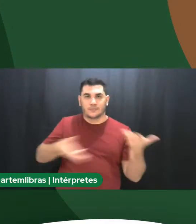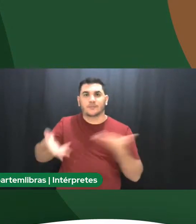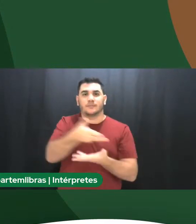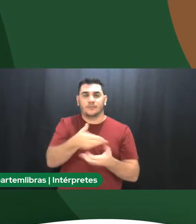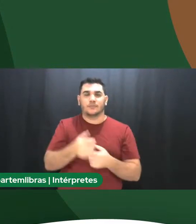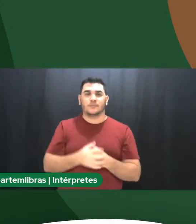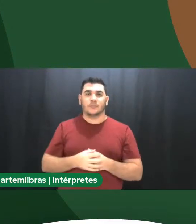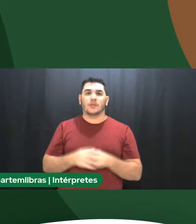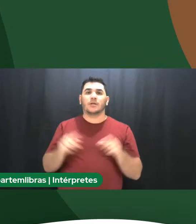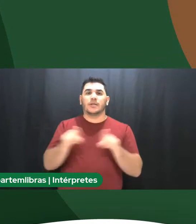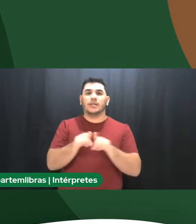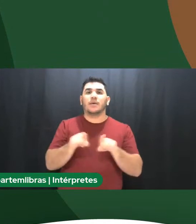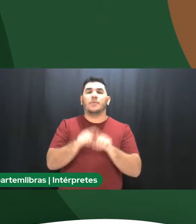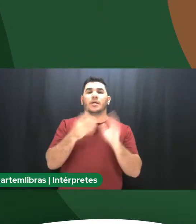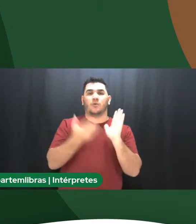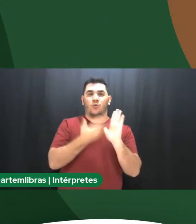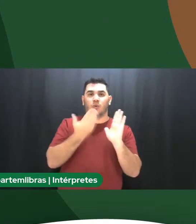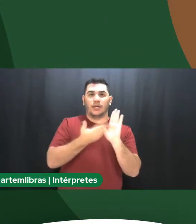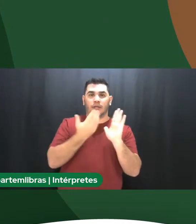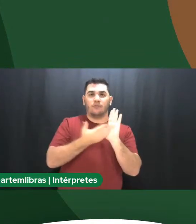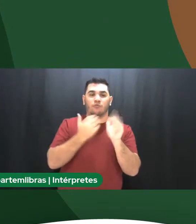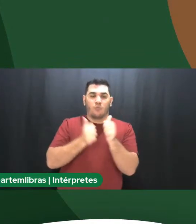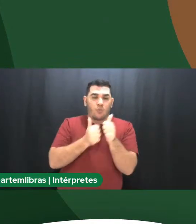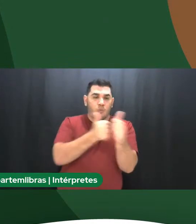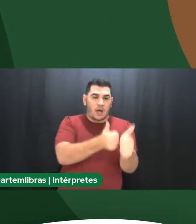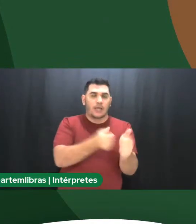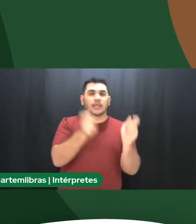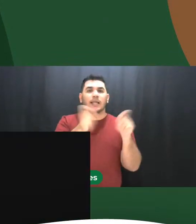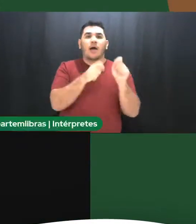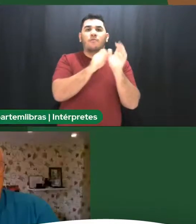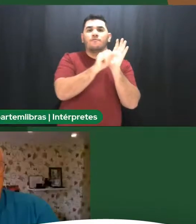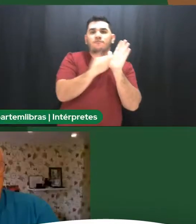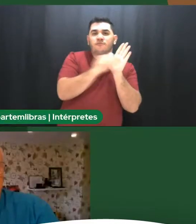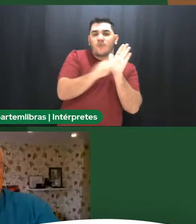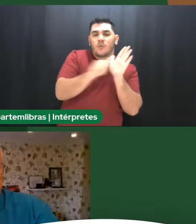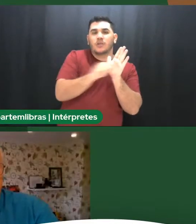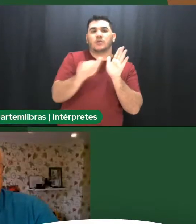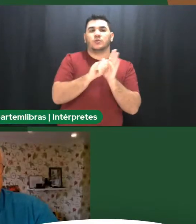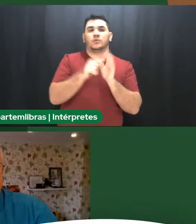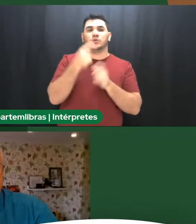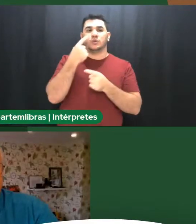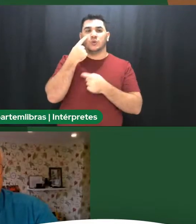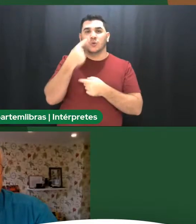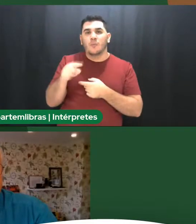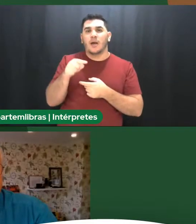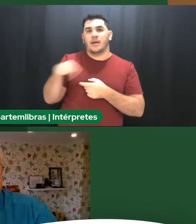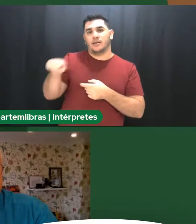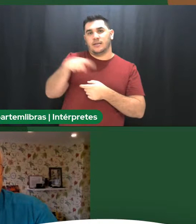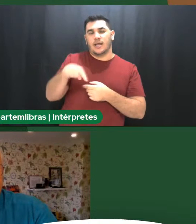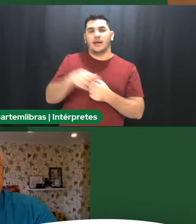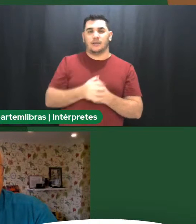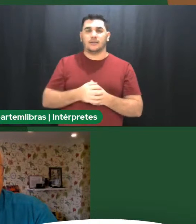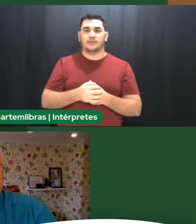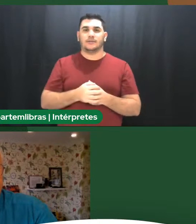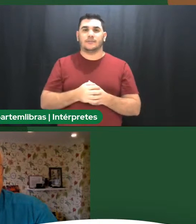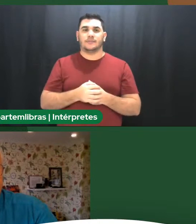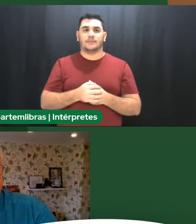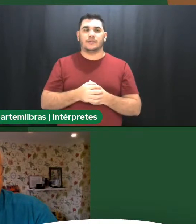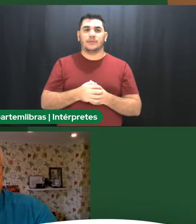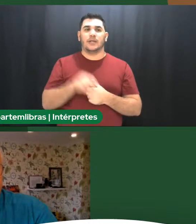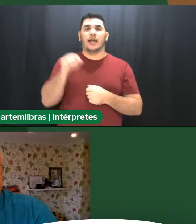accelerate campus discovery and innovation. Ben Shneiderman's work has inspired